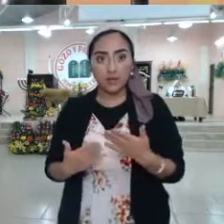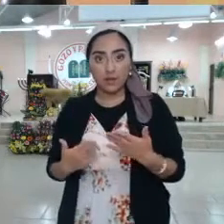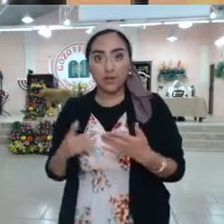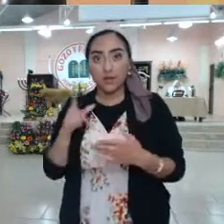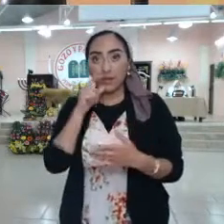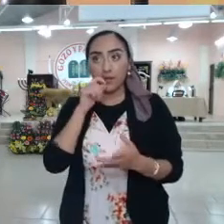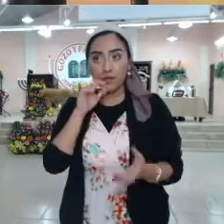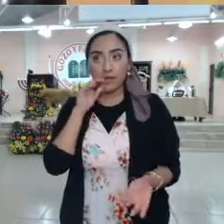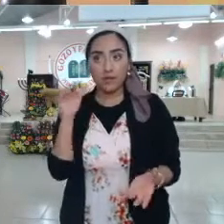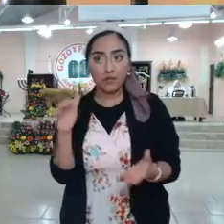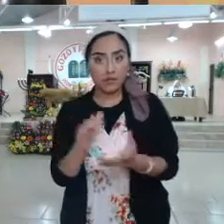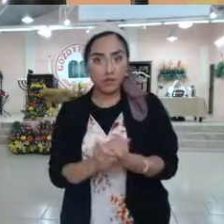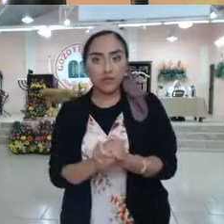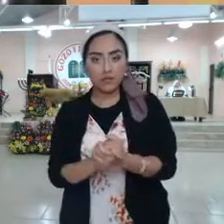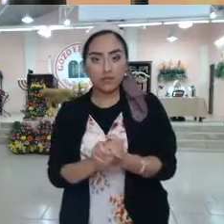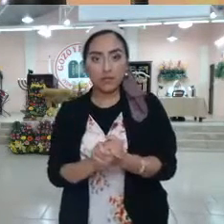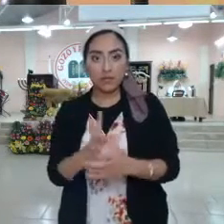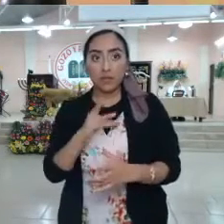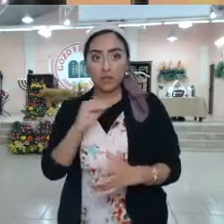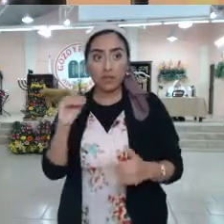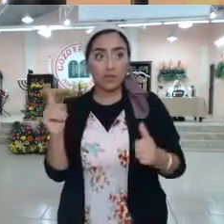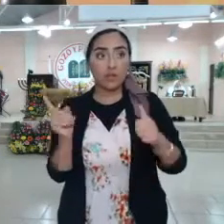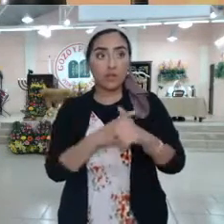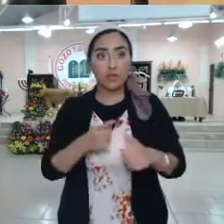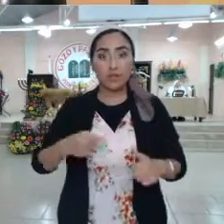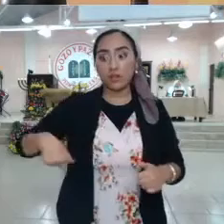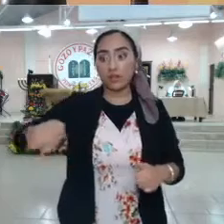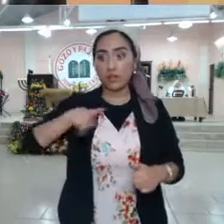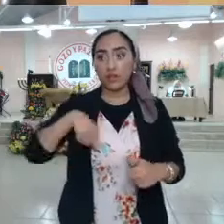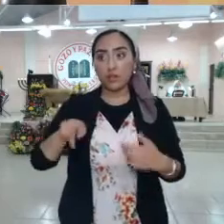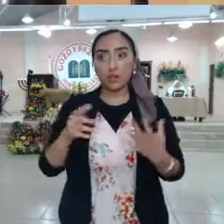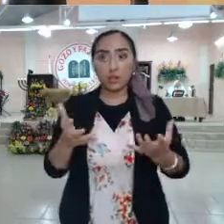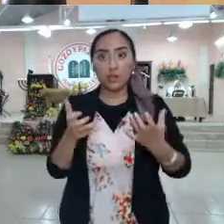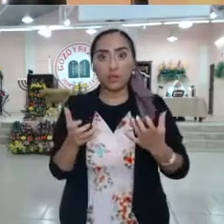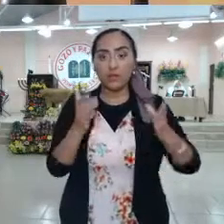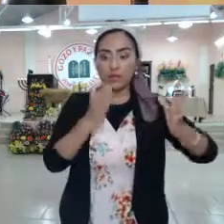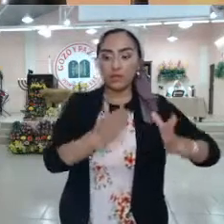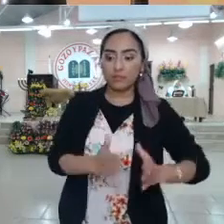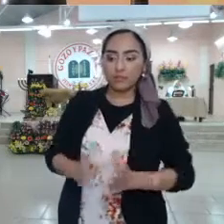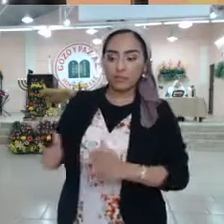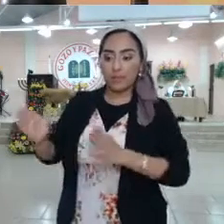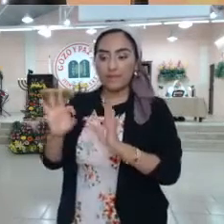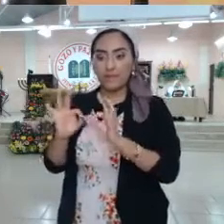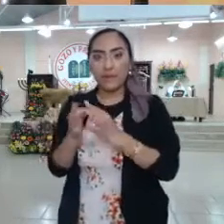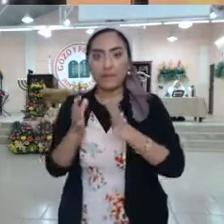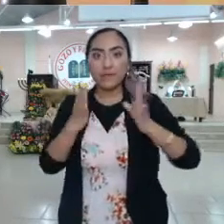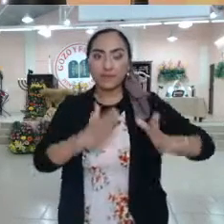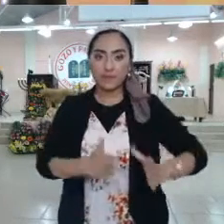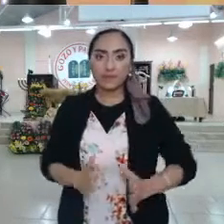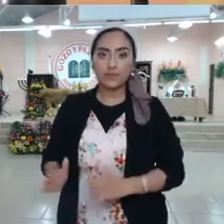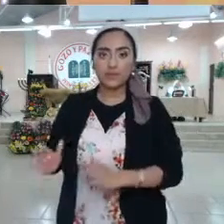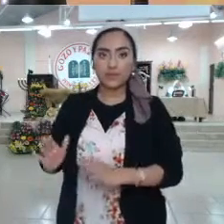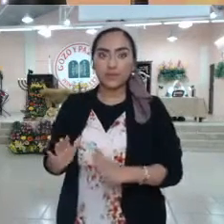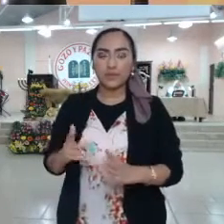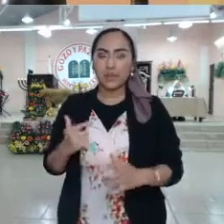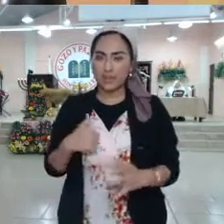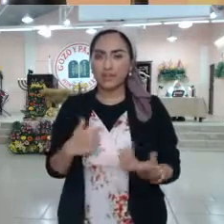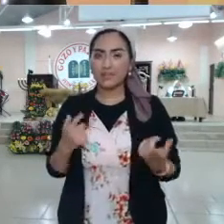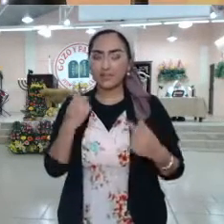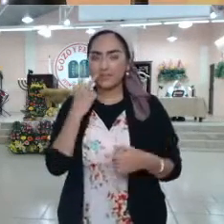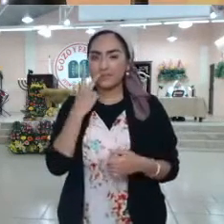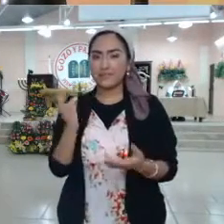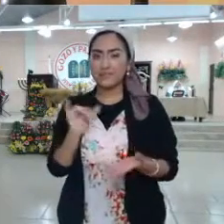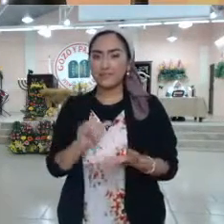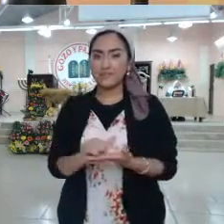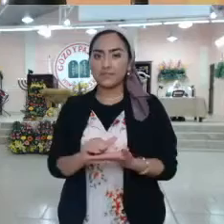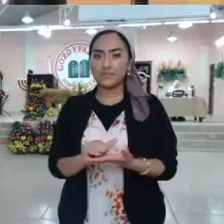there are se couples casan that they get married, y lo primero que and the quieren first es thing that they want planificación familiar. is to plan their Me ha family. tocado I've seen